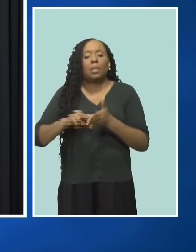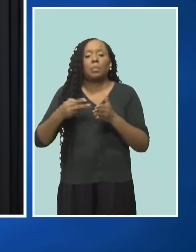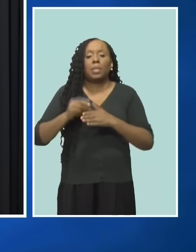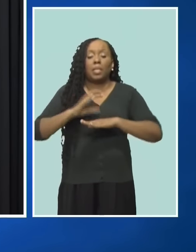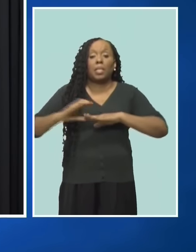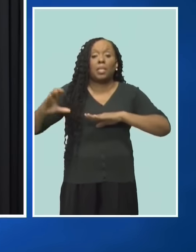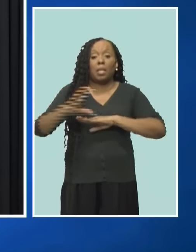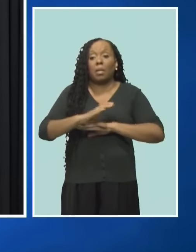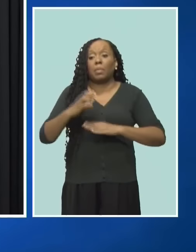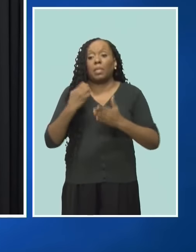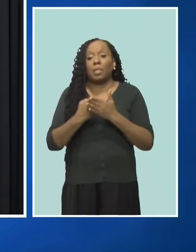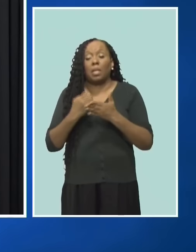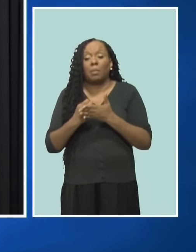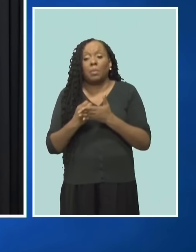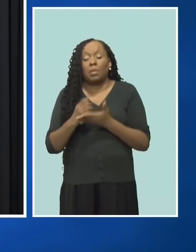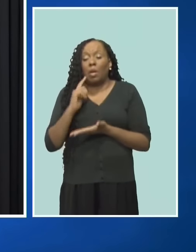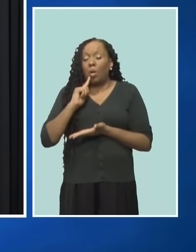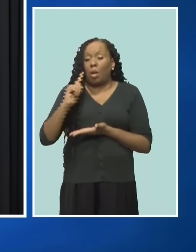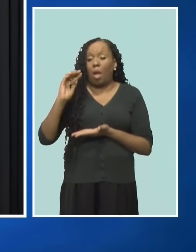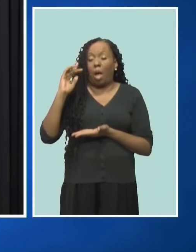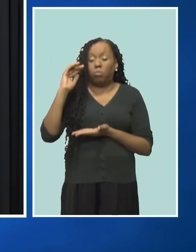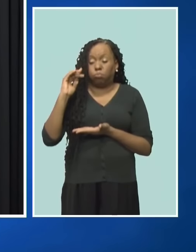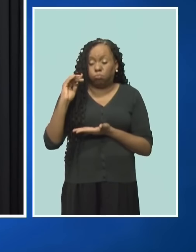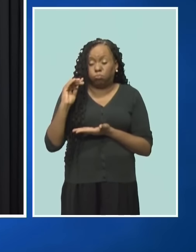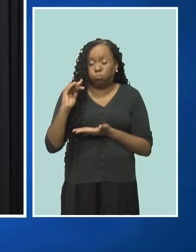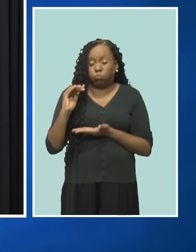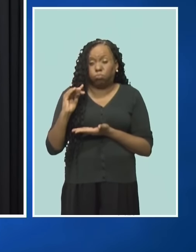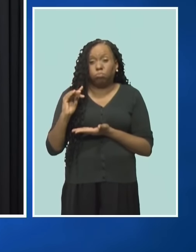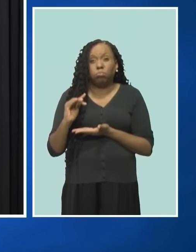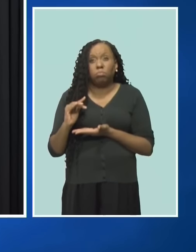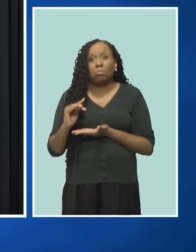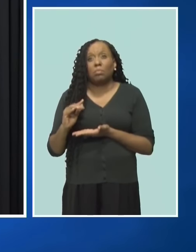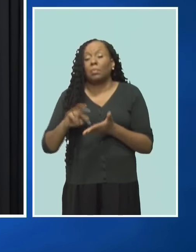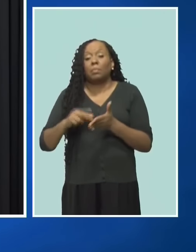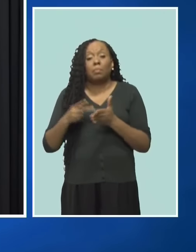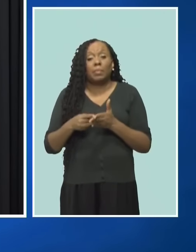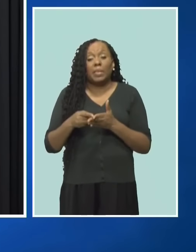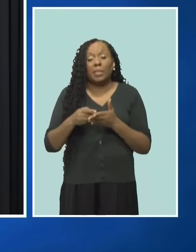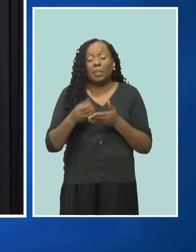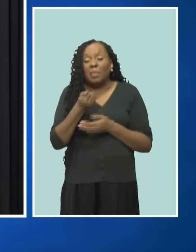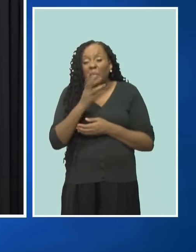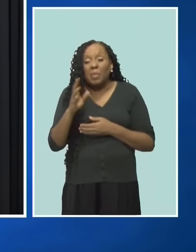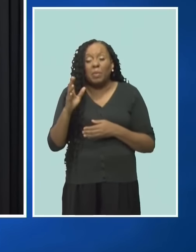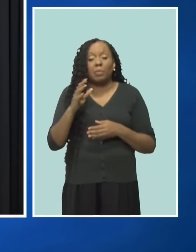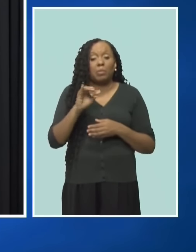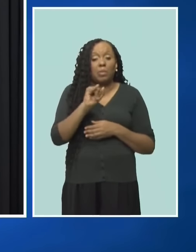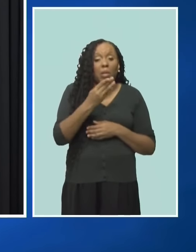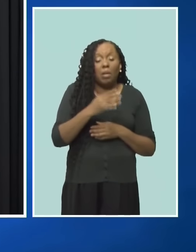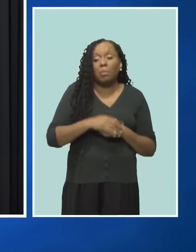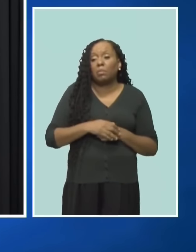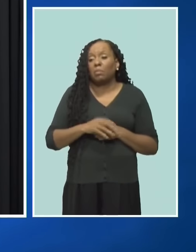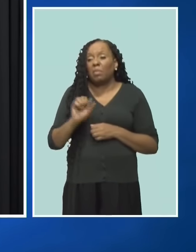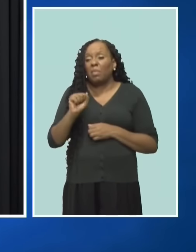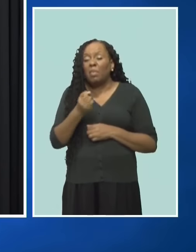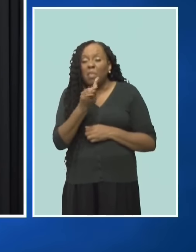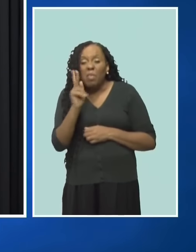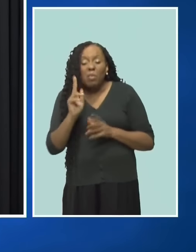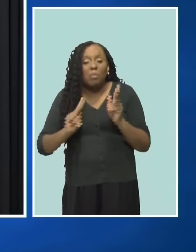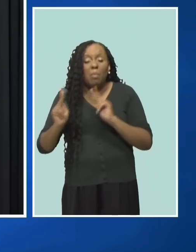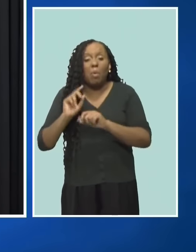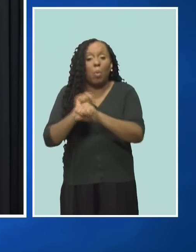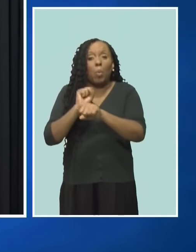lot smaller. That has implications for employment, for jobs, of course, job creation,